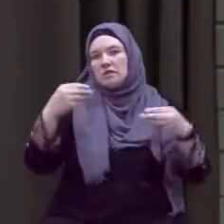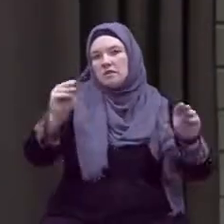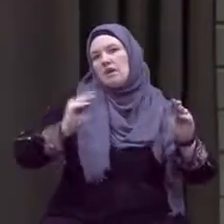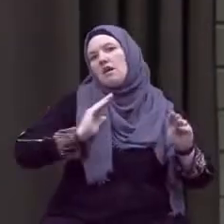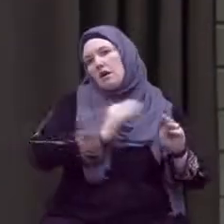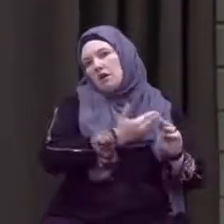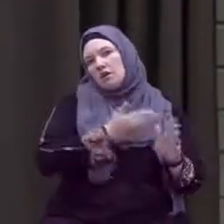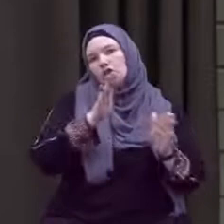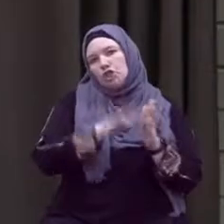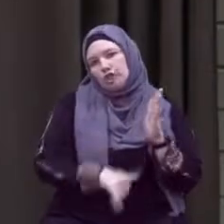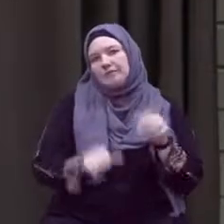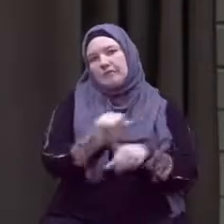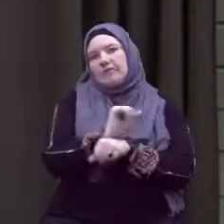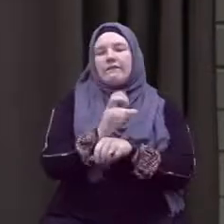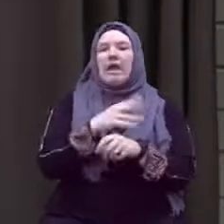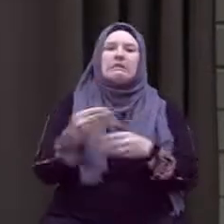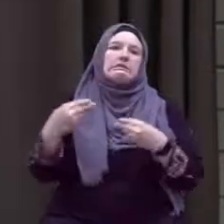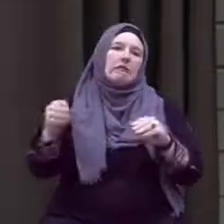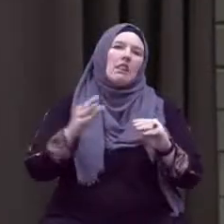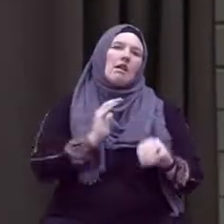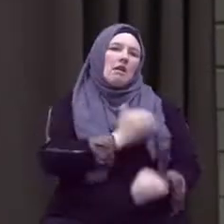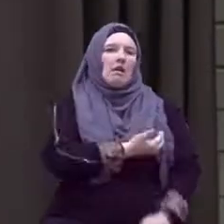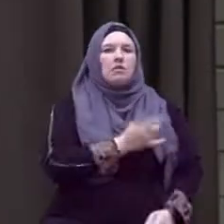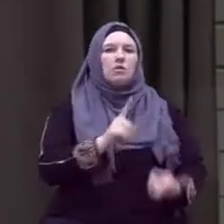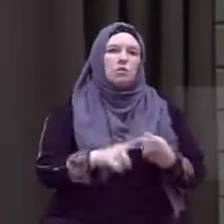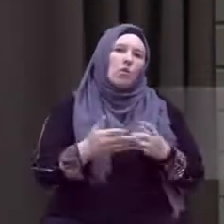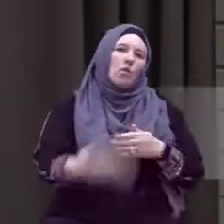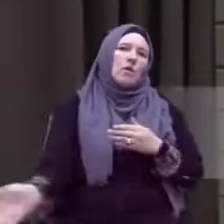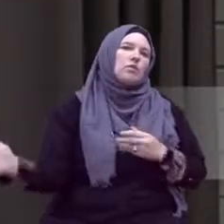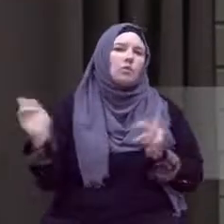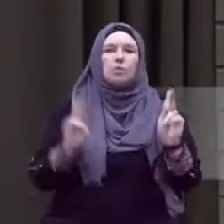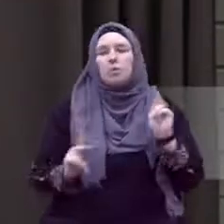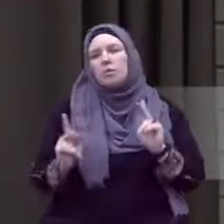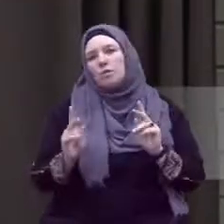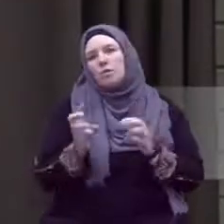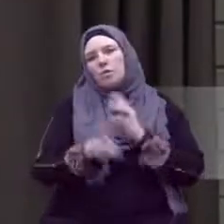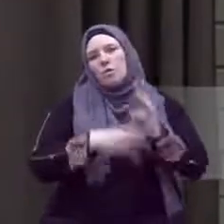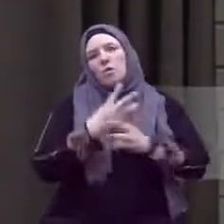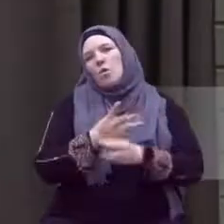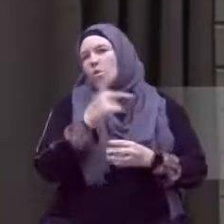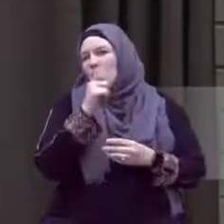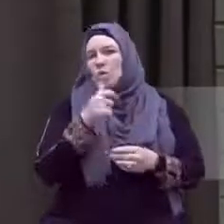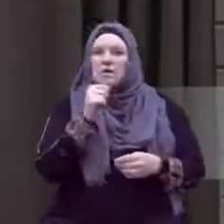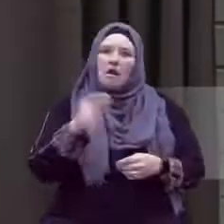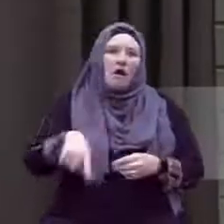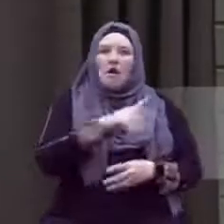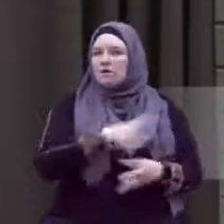selling us cheap slaves and labor to the rest of the world who is not even